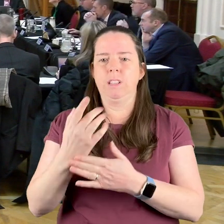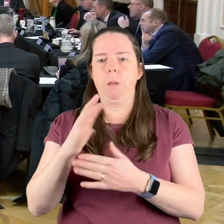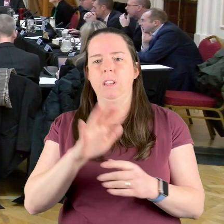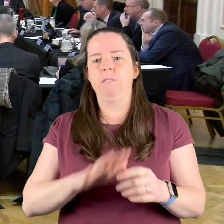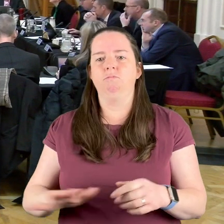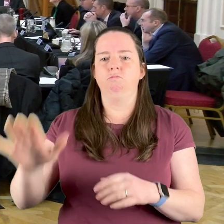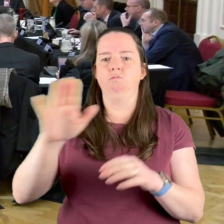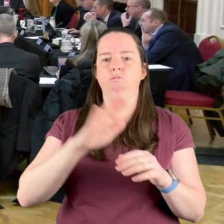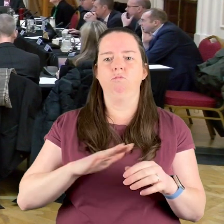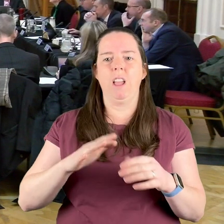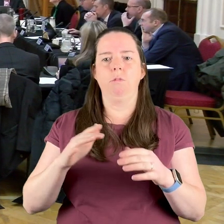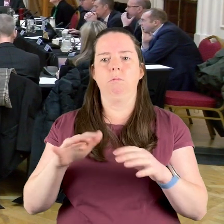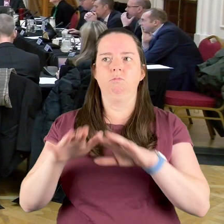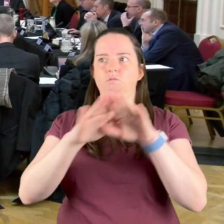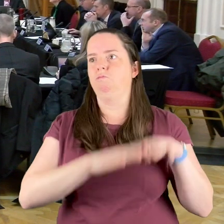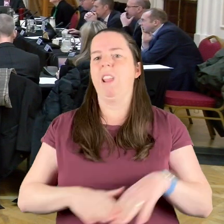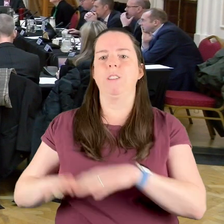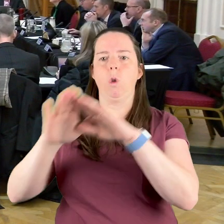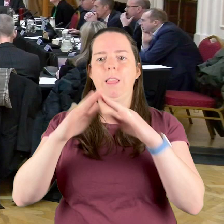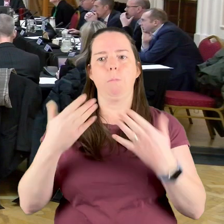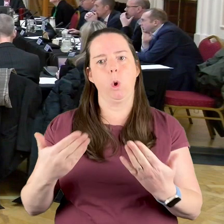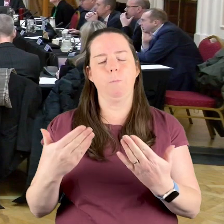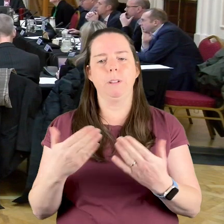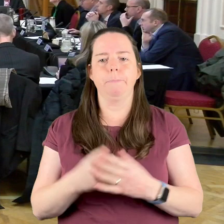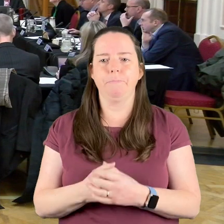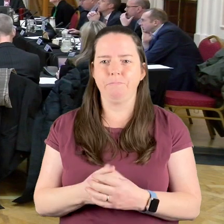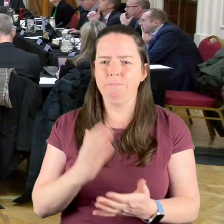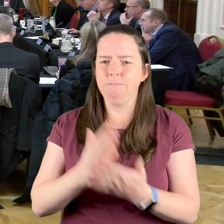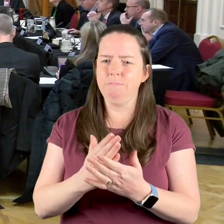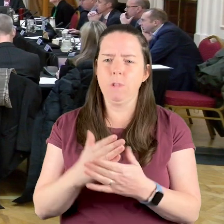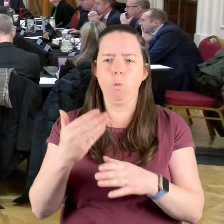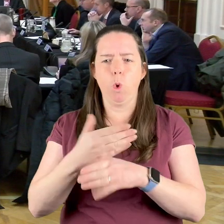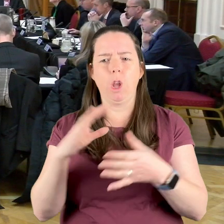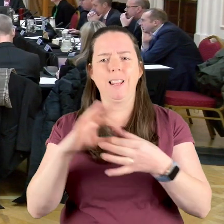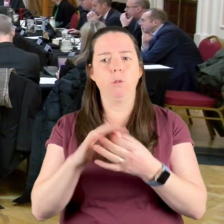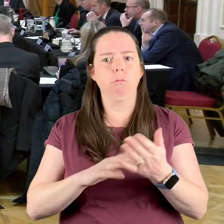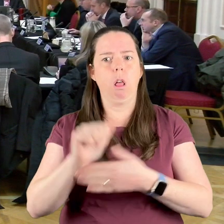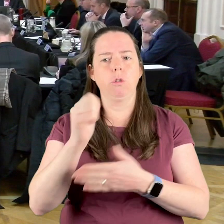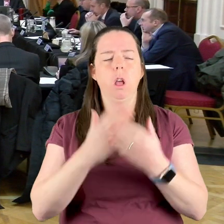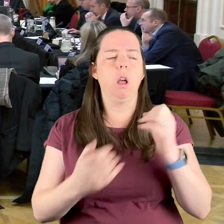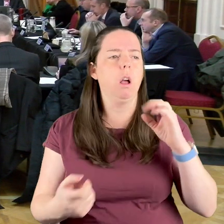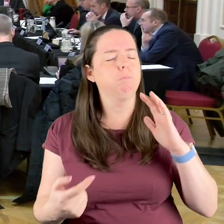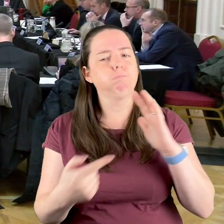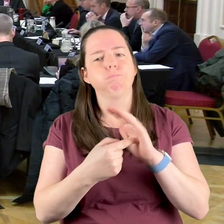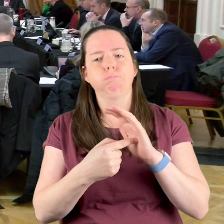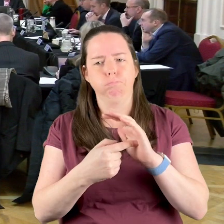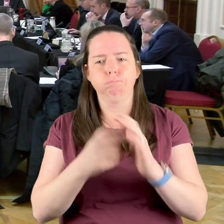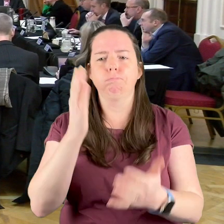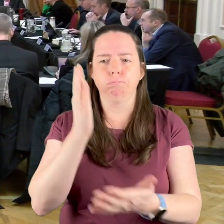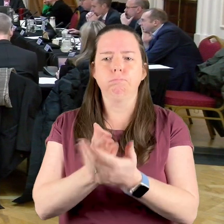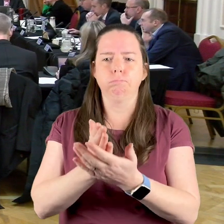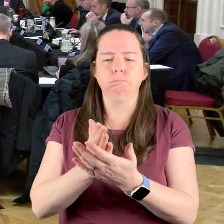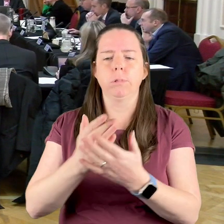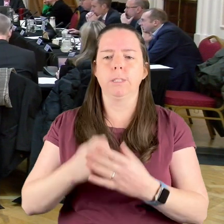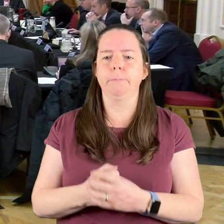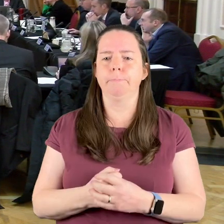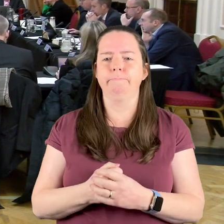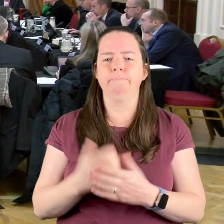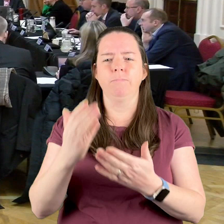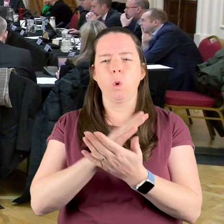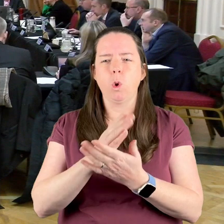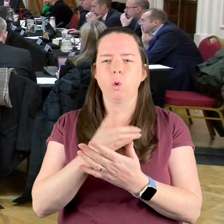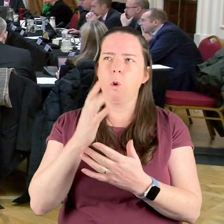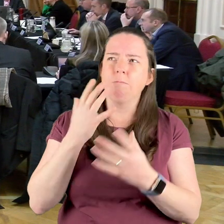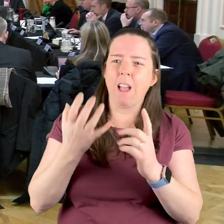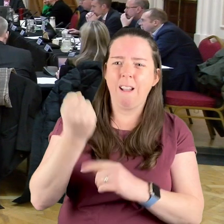is going on across the country at the minute. So definitely the work around culture is really important. I'm not